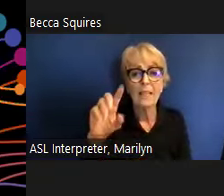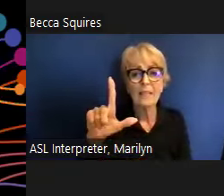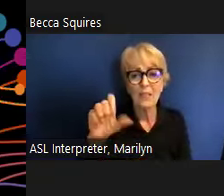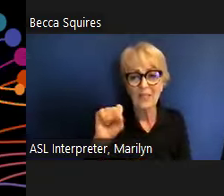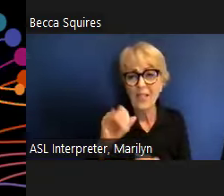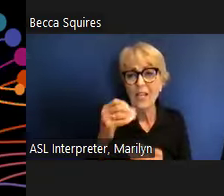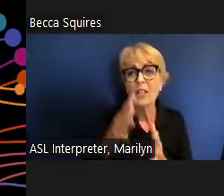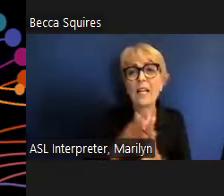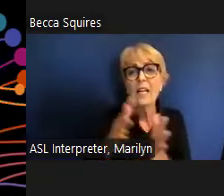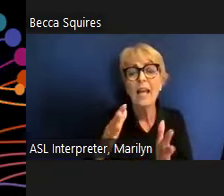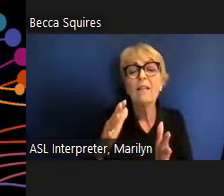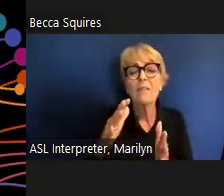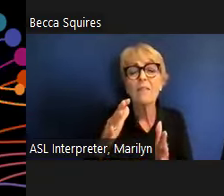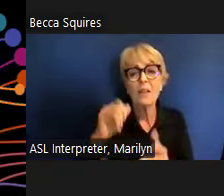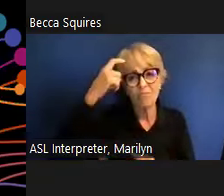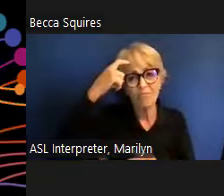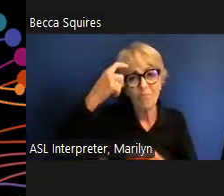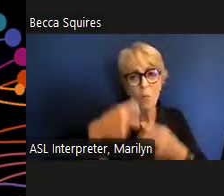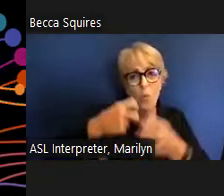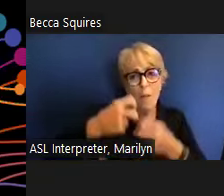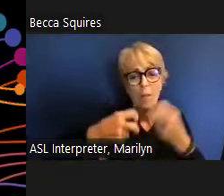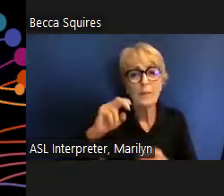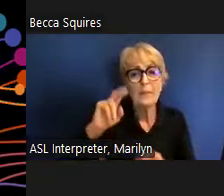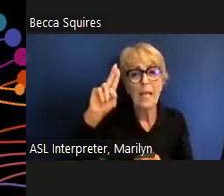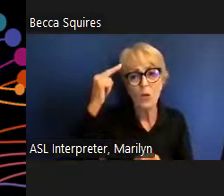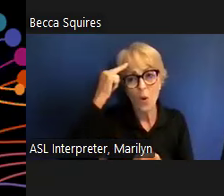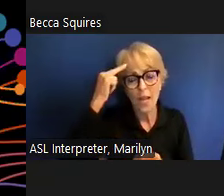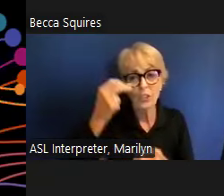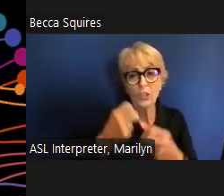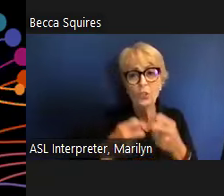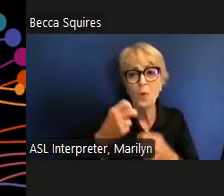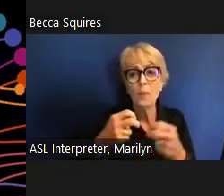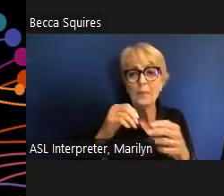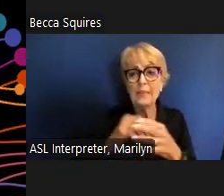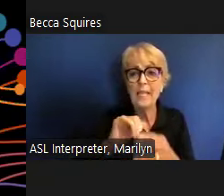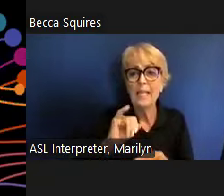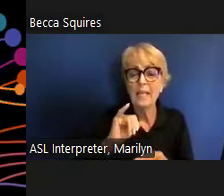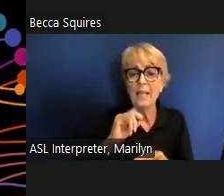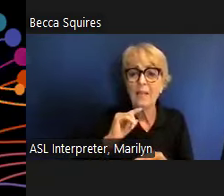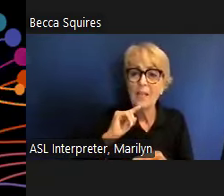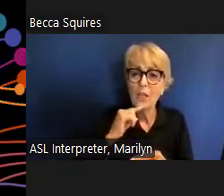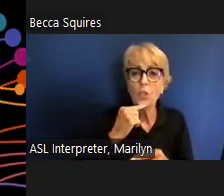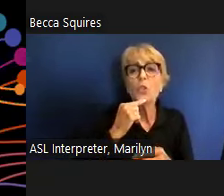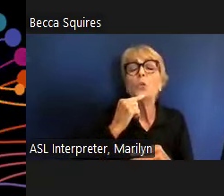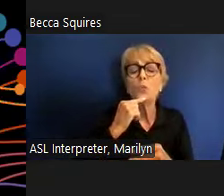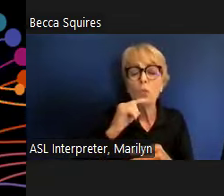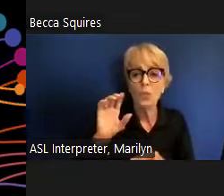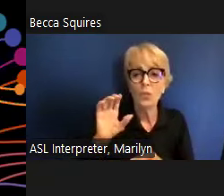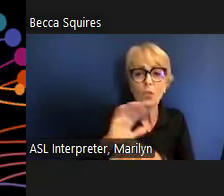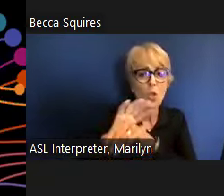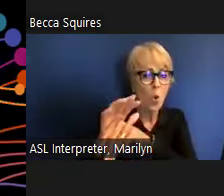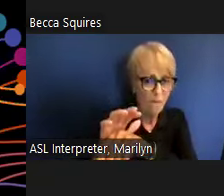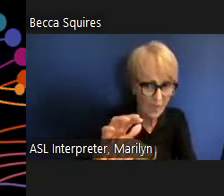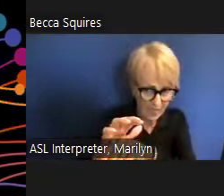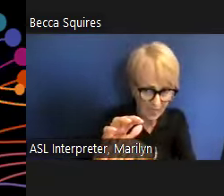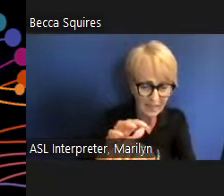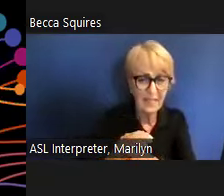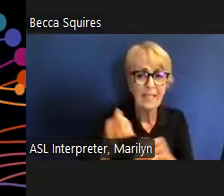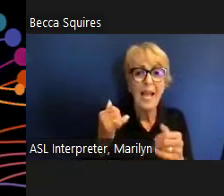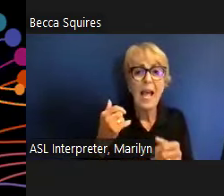the cognitive troubles and the neurologic troubles in the acute COVID space. And now what we're faced